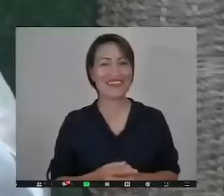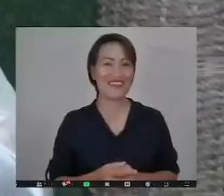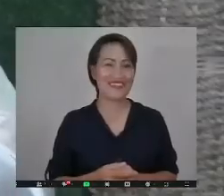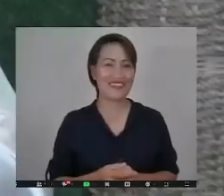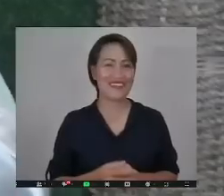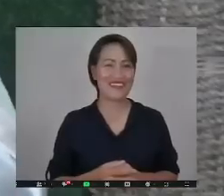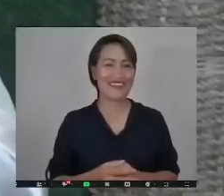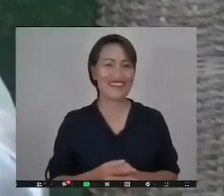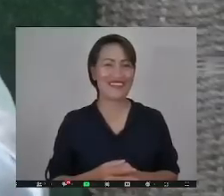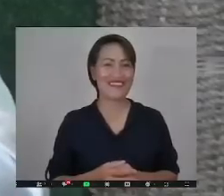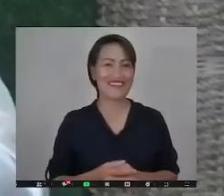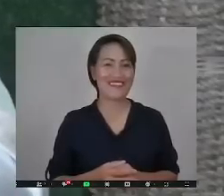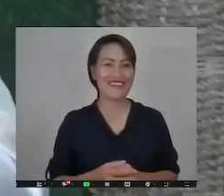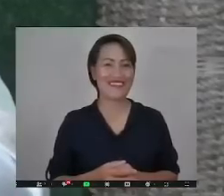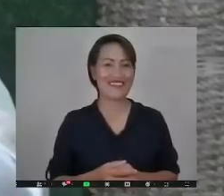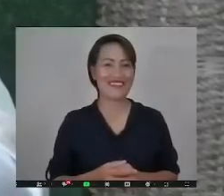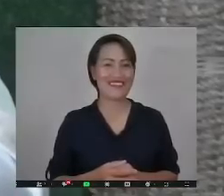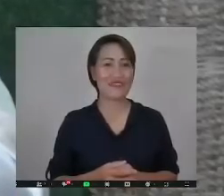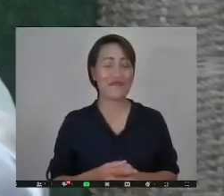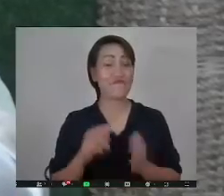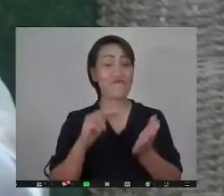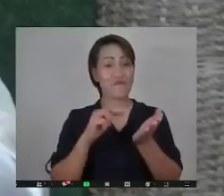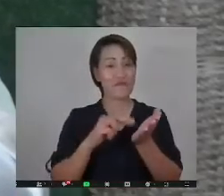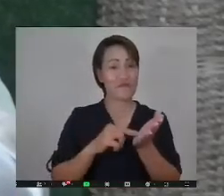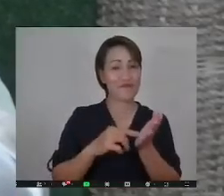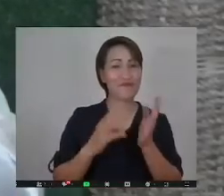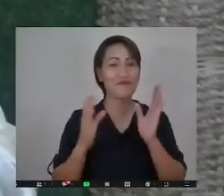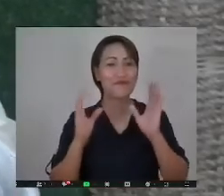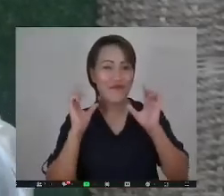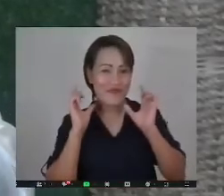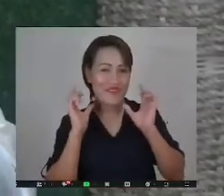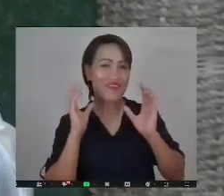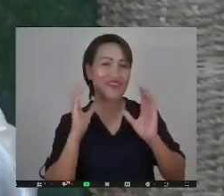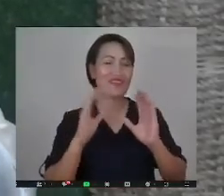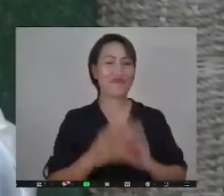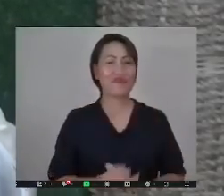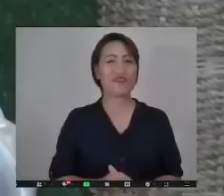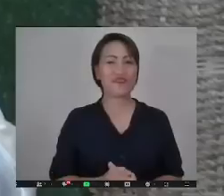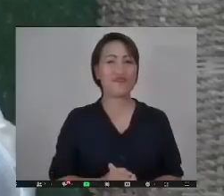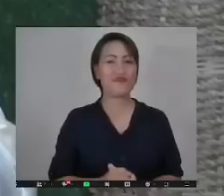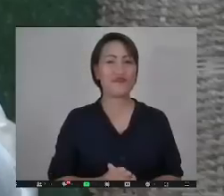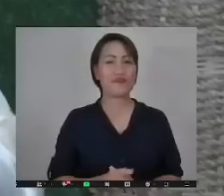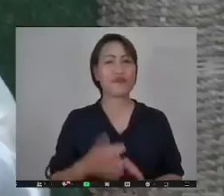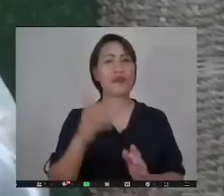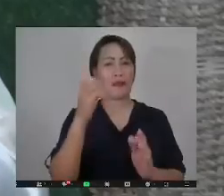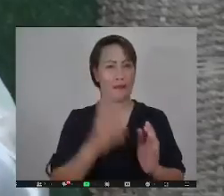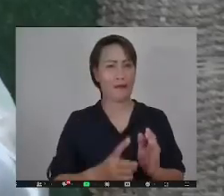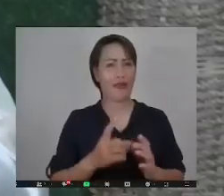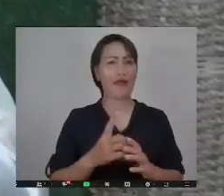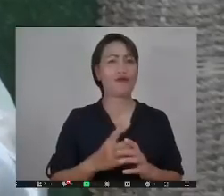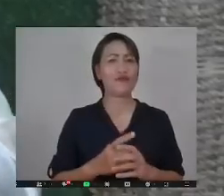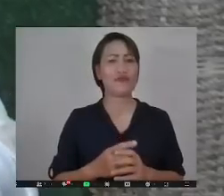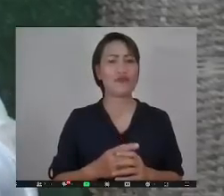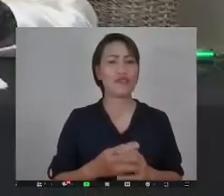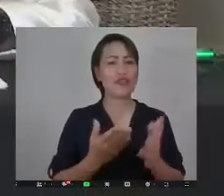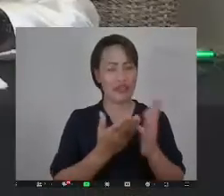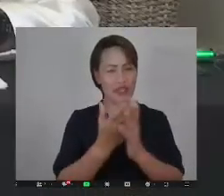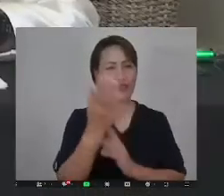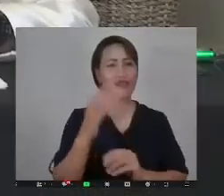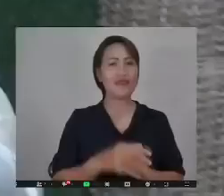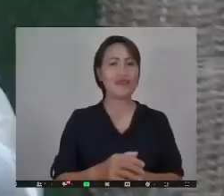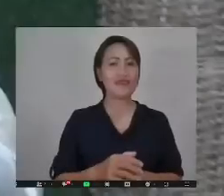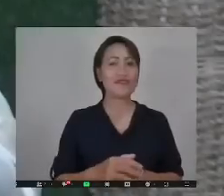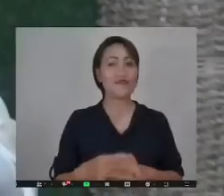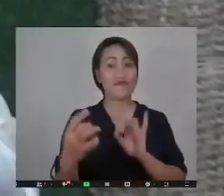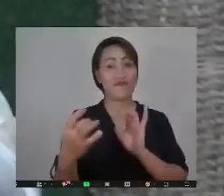can also click on our sponsor booths and downloadables and access the feedback form. Let's continue